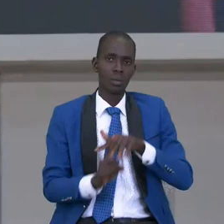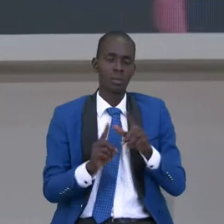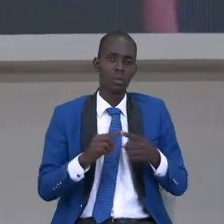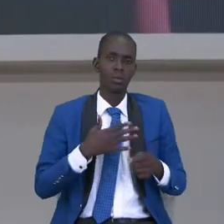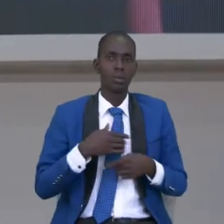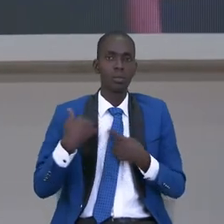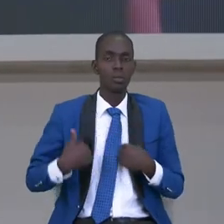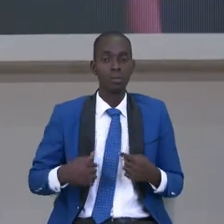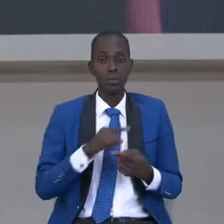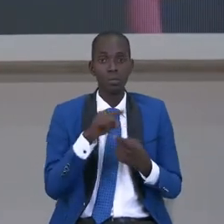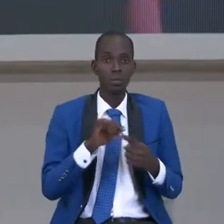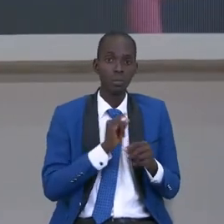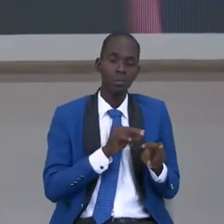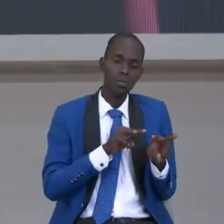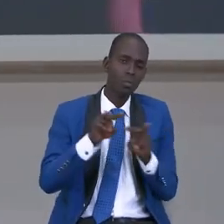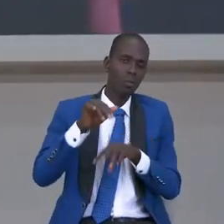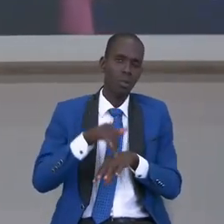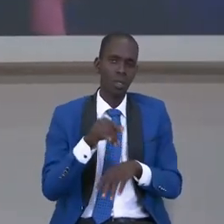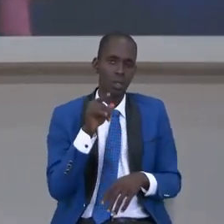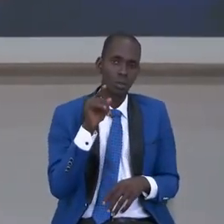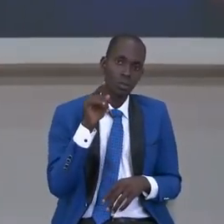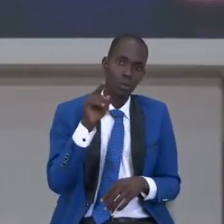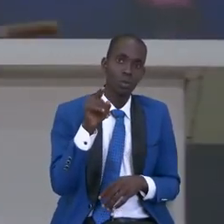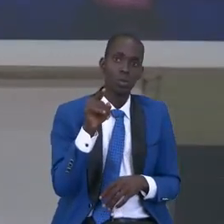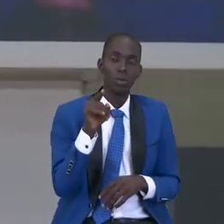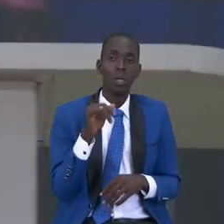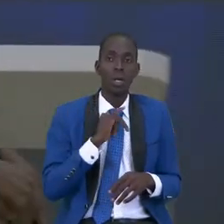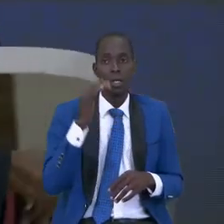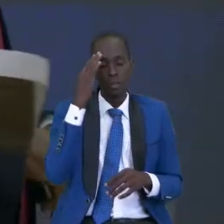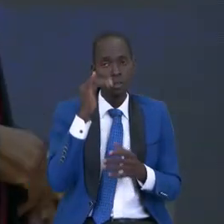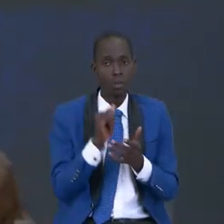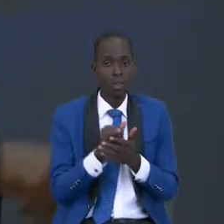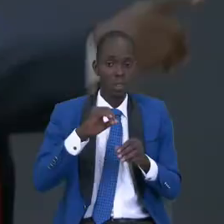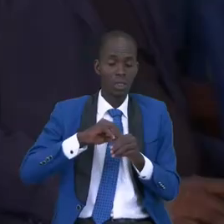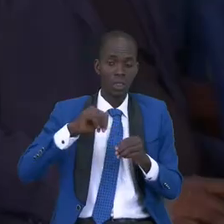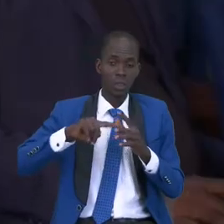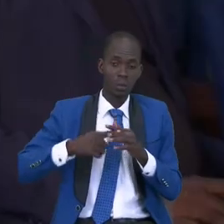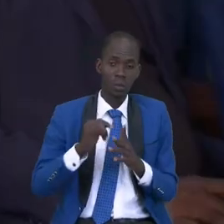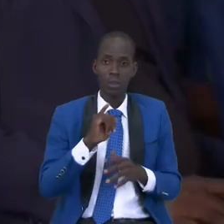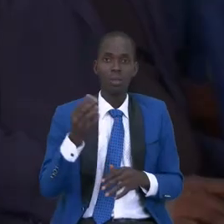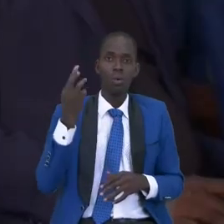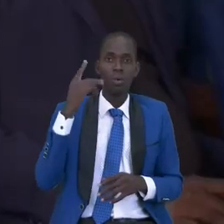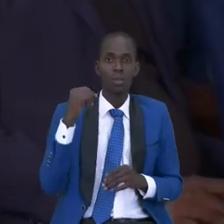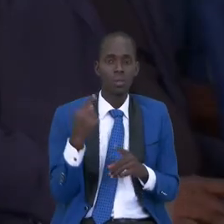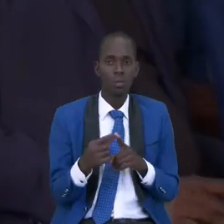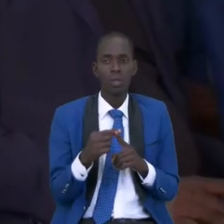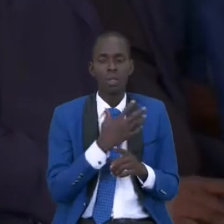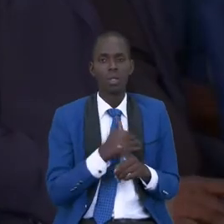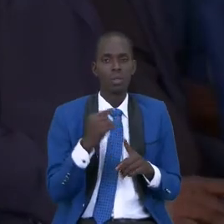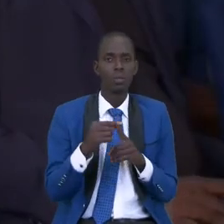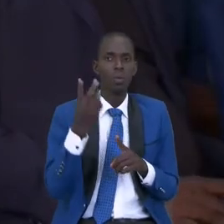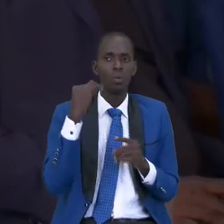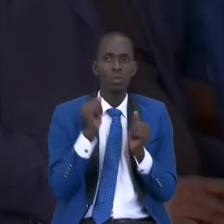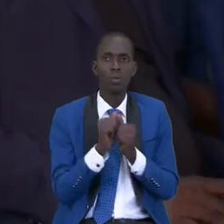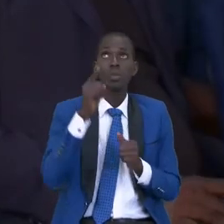at you, and I know that at the beginning, in the beginning was the Word, and the Word was with God,